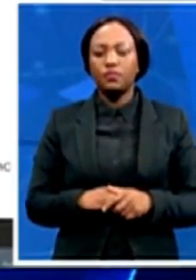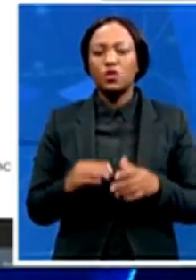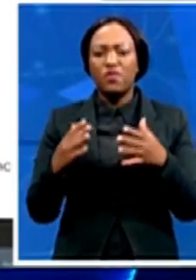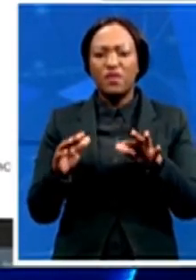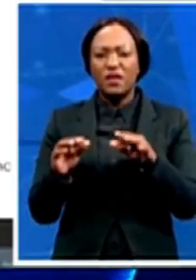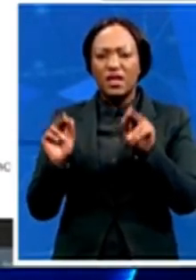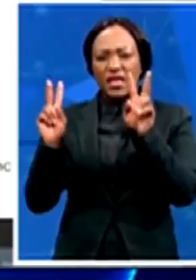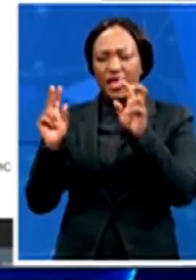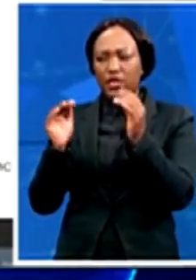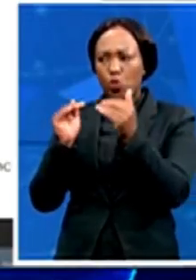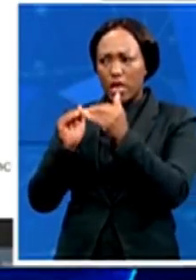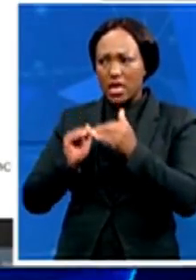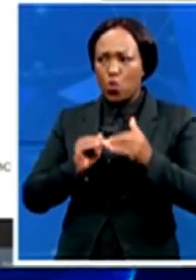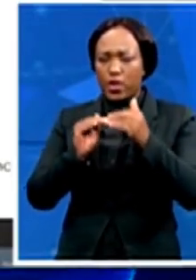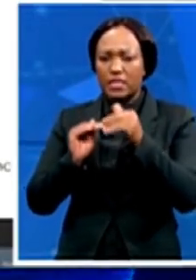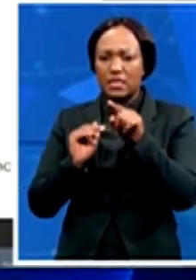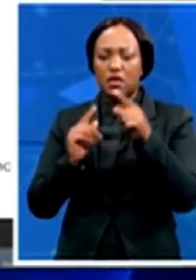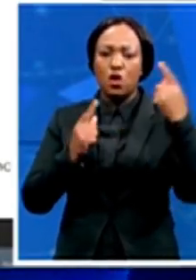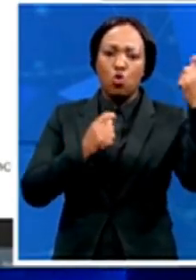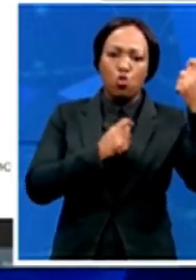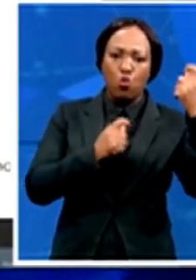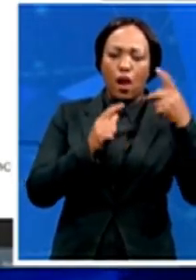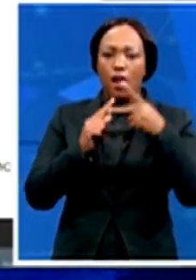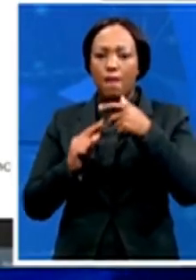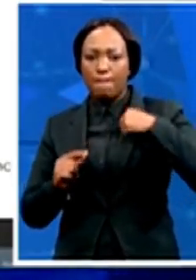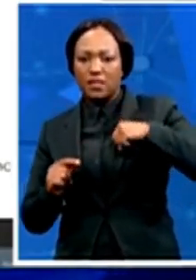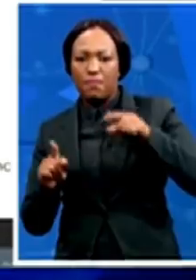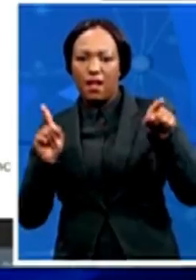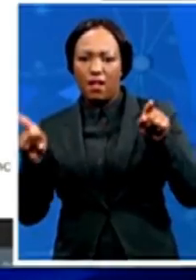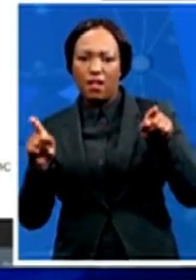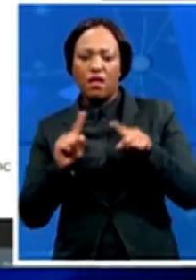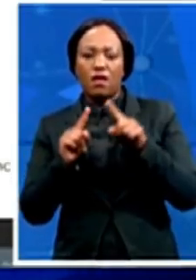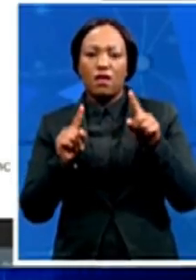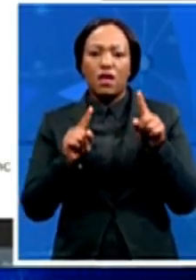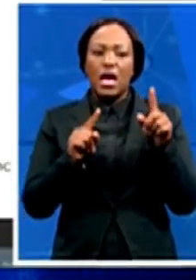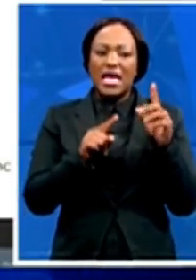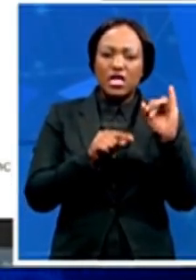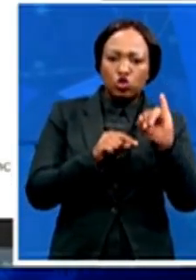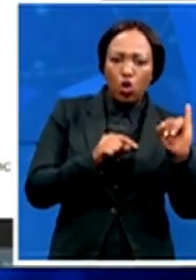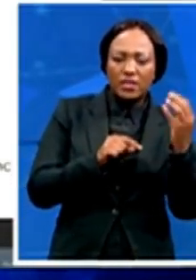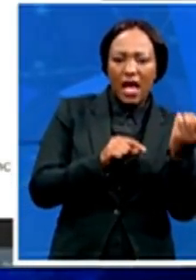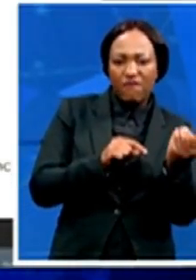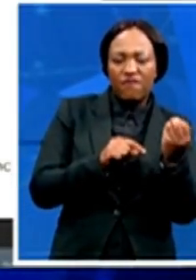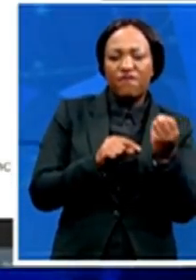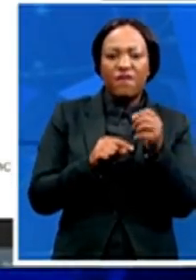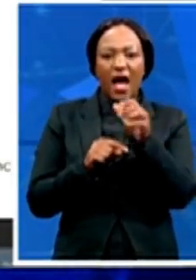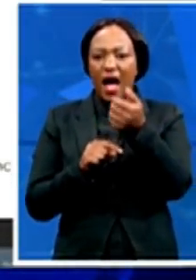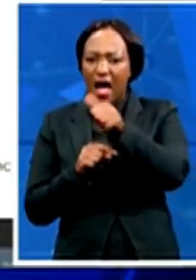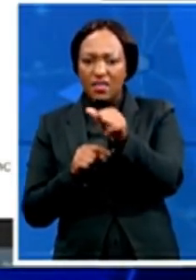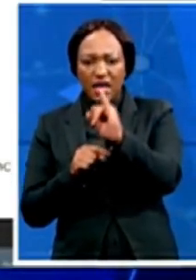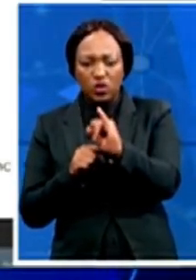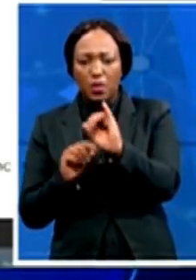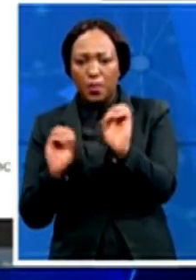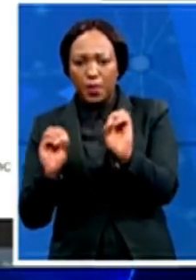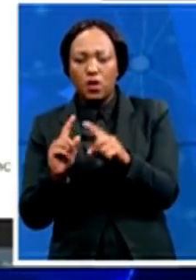rural versus metro. It's the issue about insured versus uninsured. It's about excess of over 60s versus other age group.